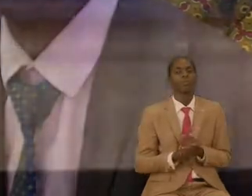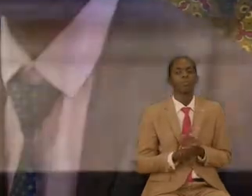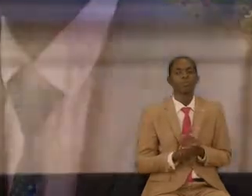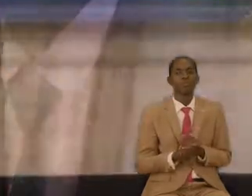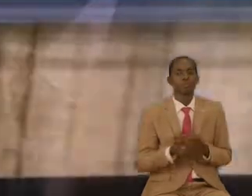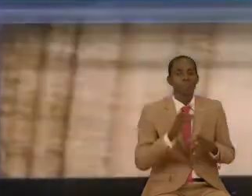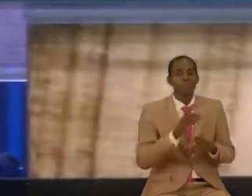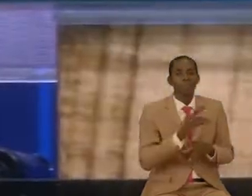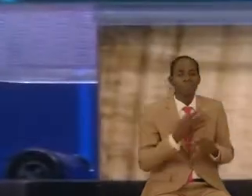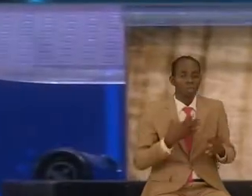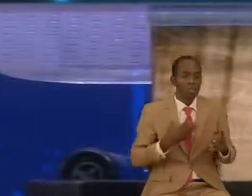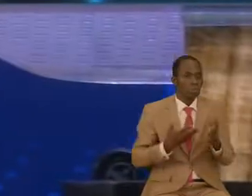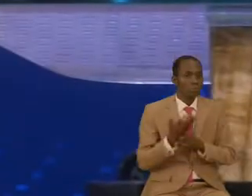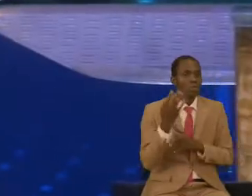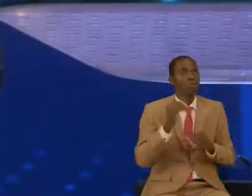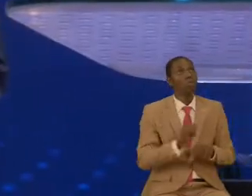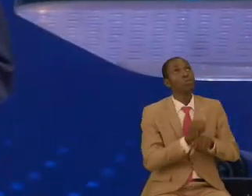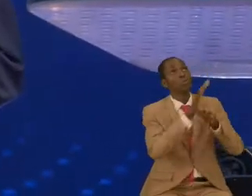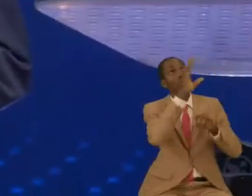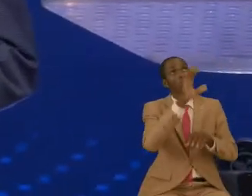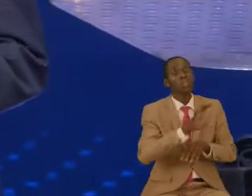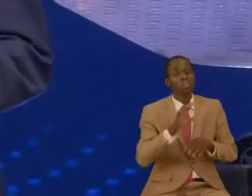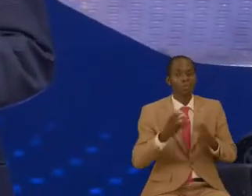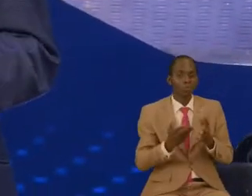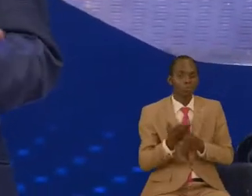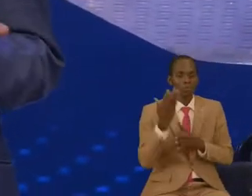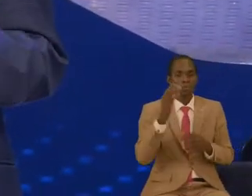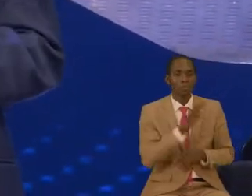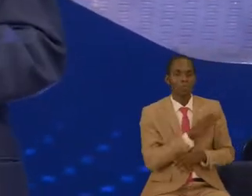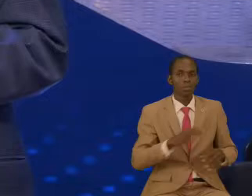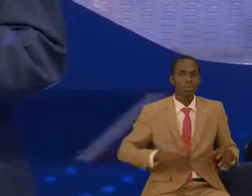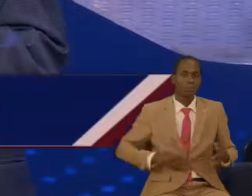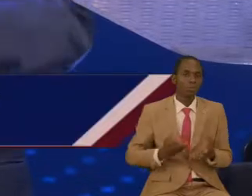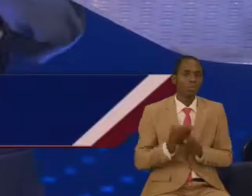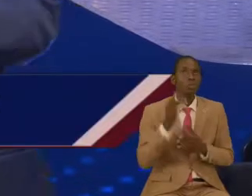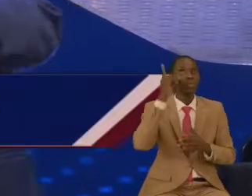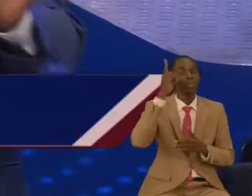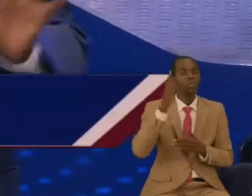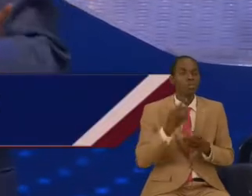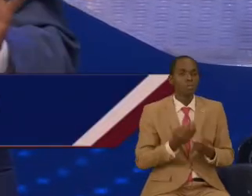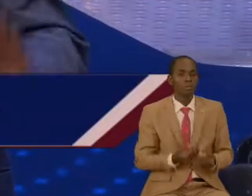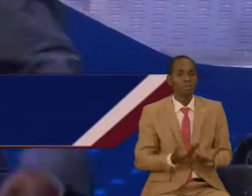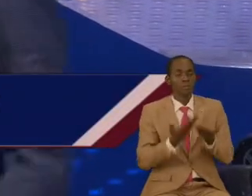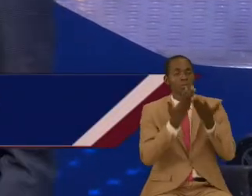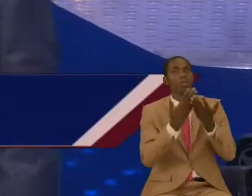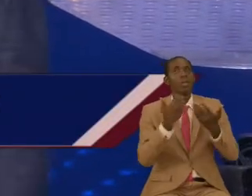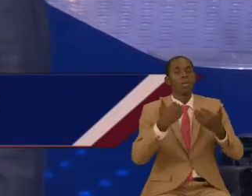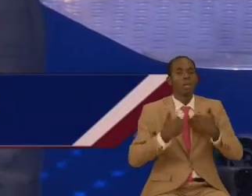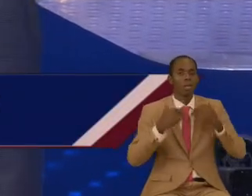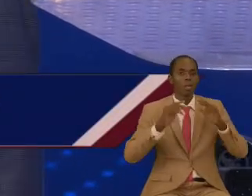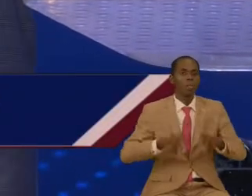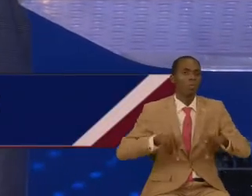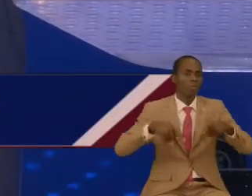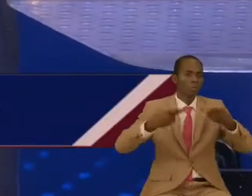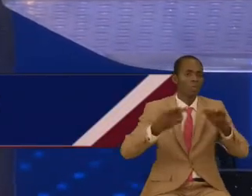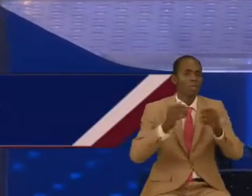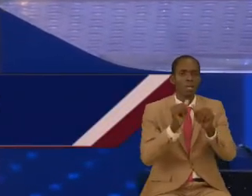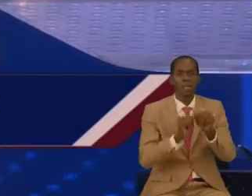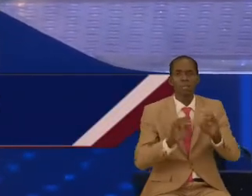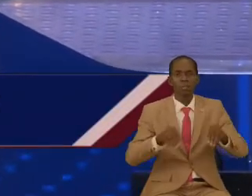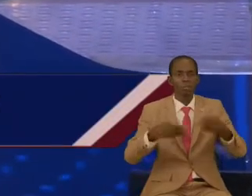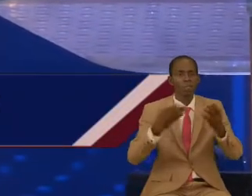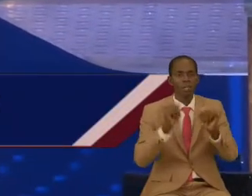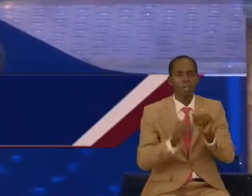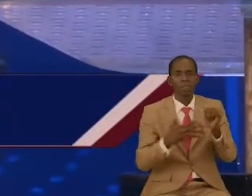Calvary and through Christ, through his sacrifice, through his substitution, he has provided everything for us that we need